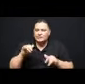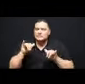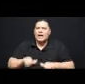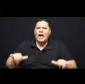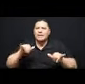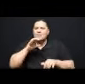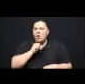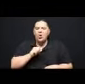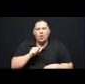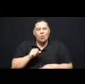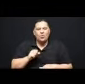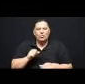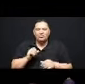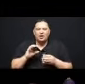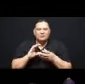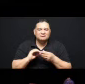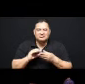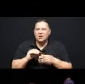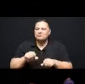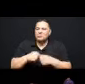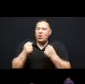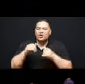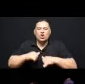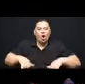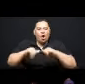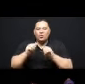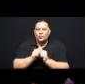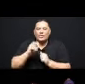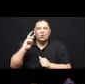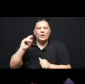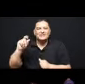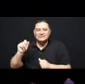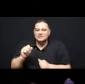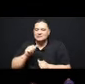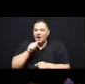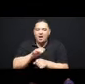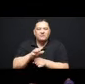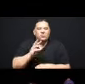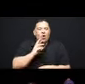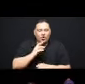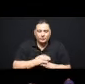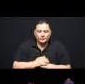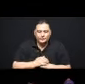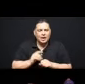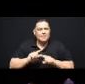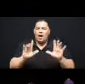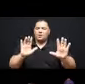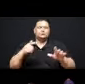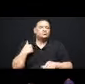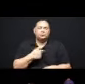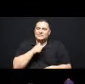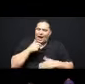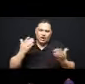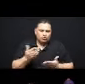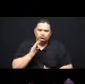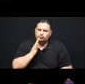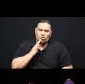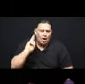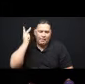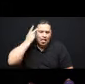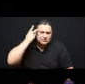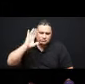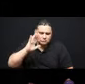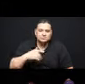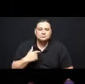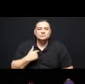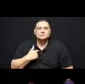weeds and not enough water. But we aren't here to talk politics. I love being a tourist. Then I